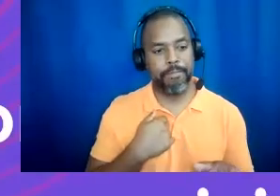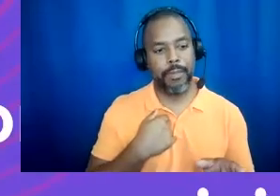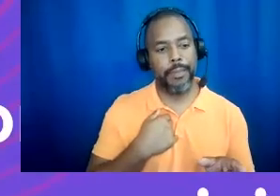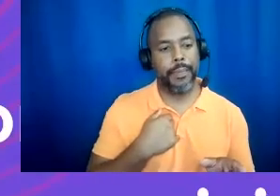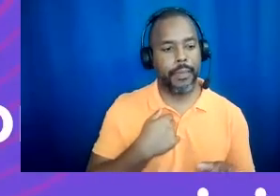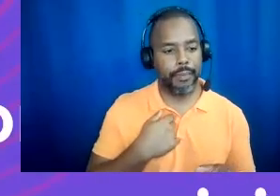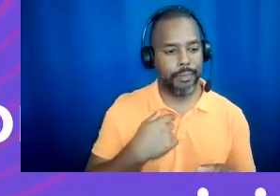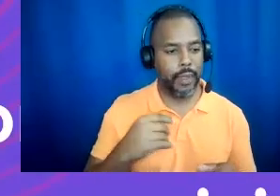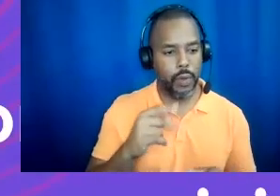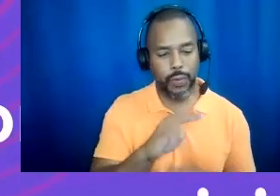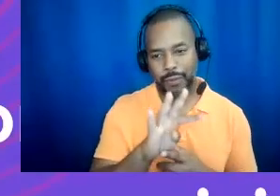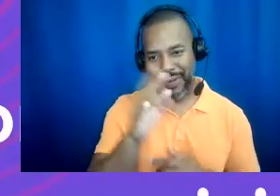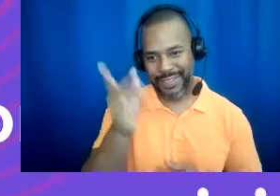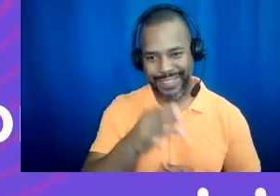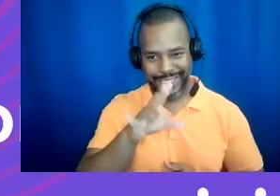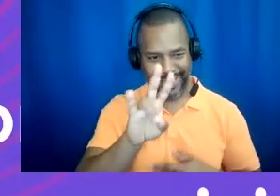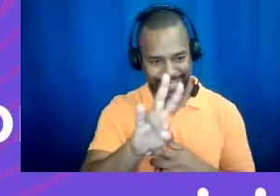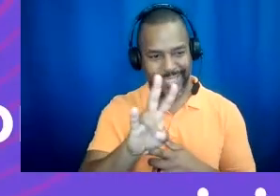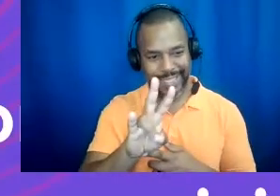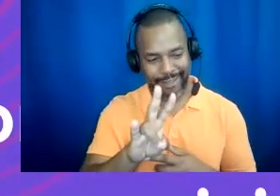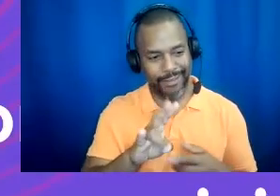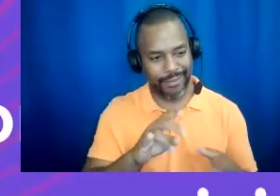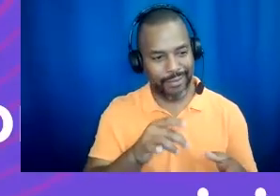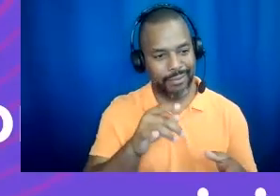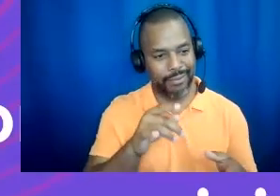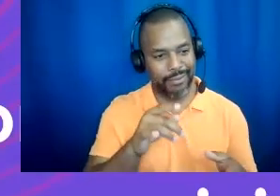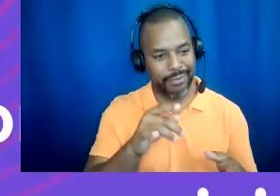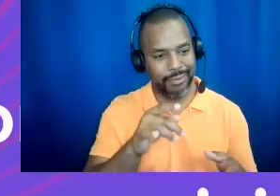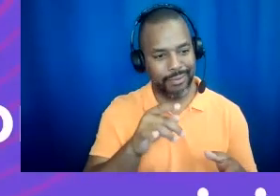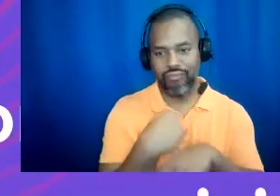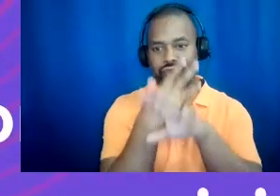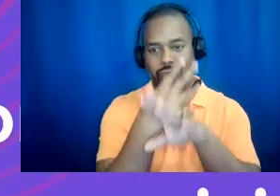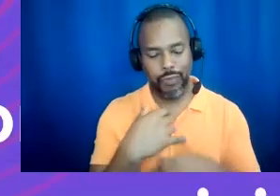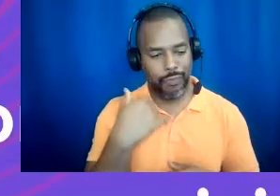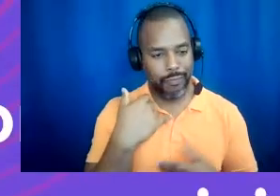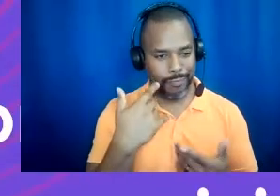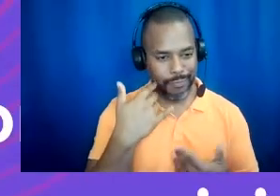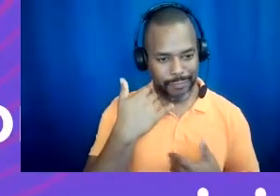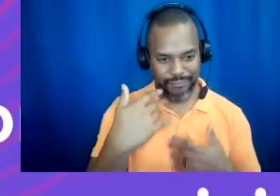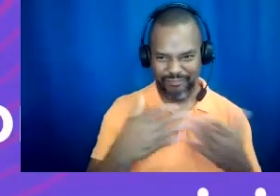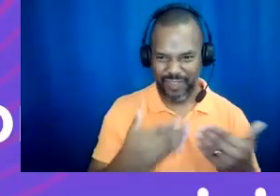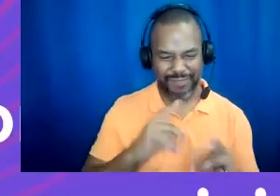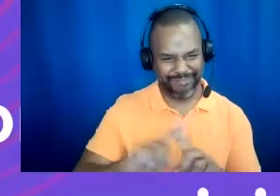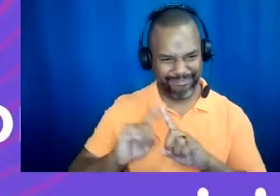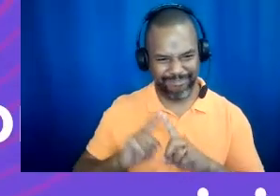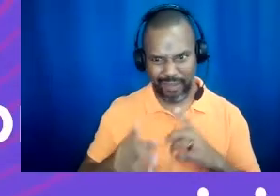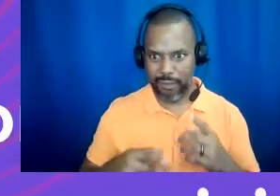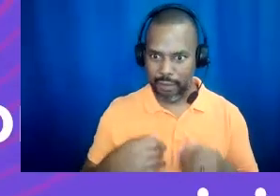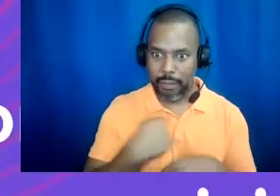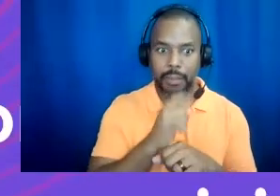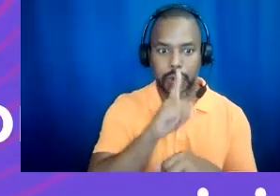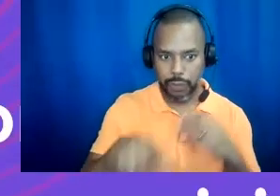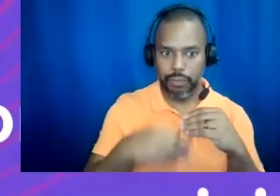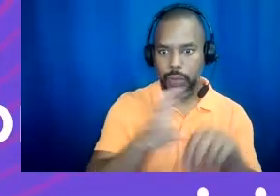that you can use, again, completely free for you to use. So please make sure that you're using these added benefits to your PPO